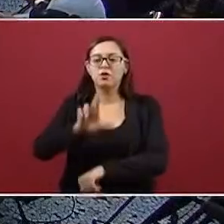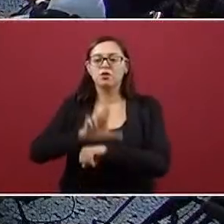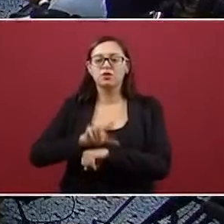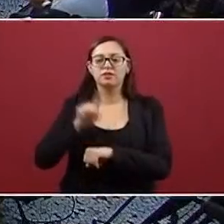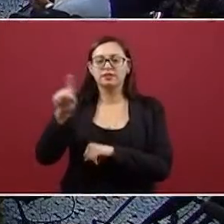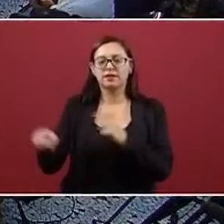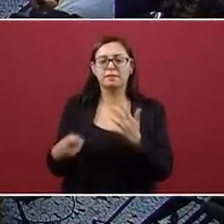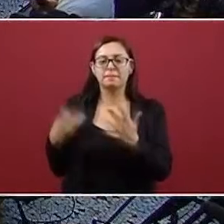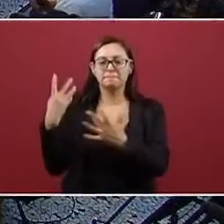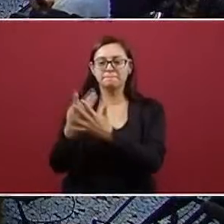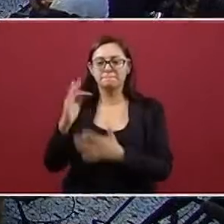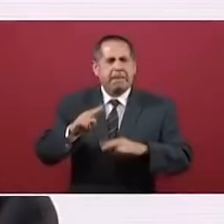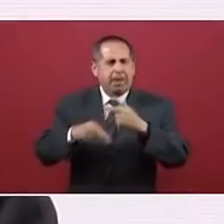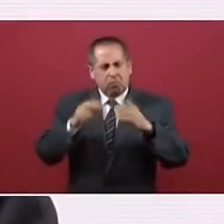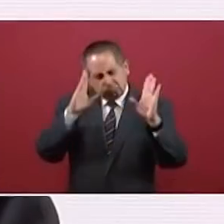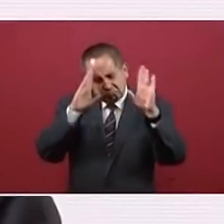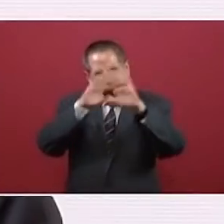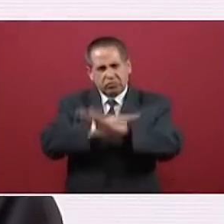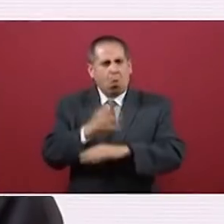set Mexico's news agenda.